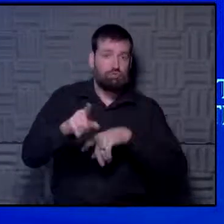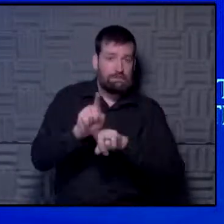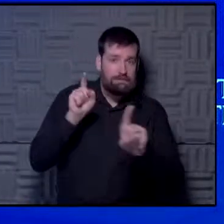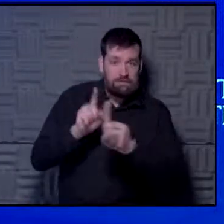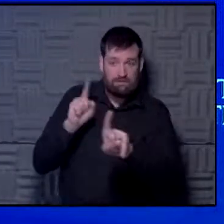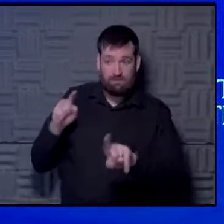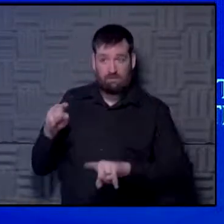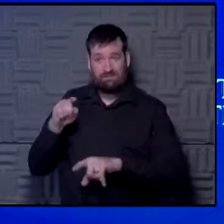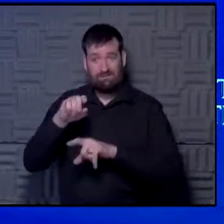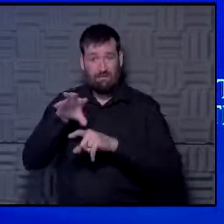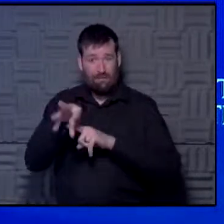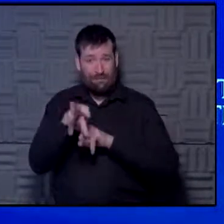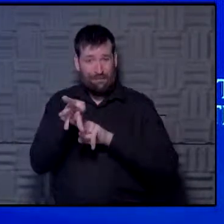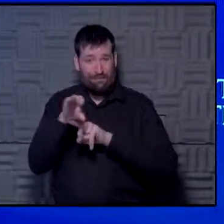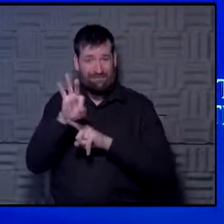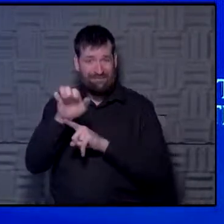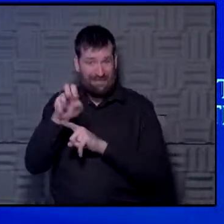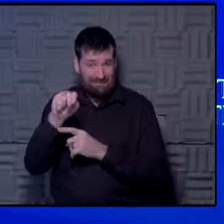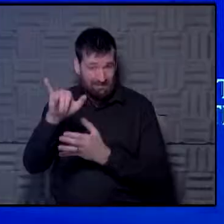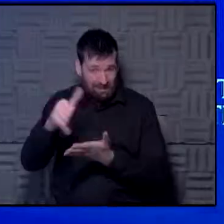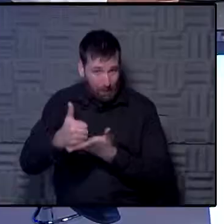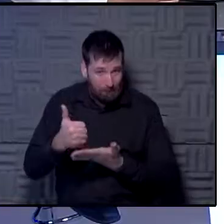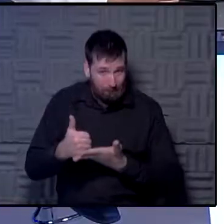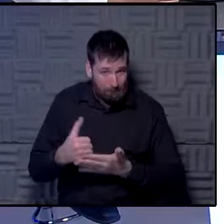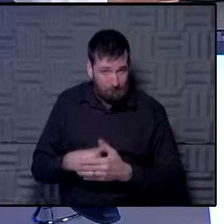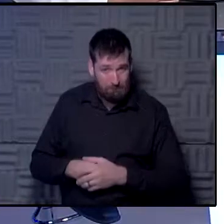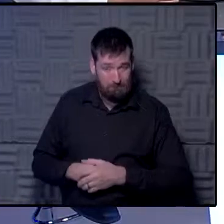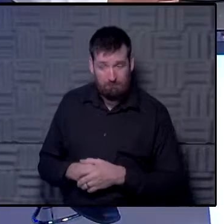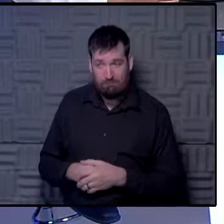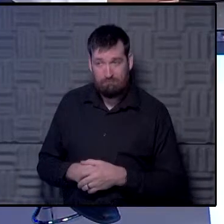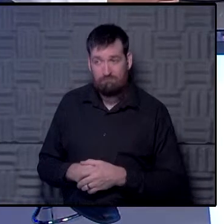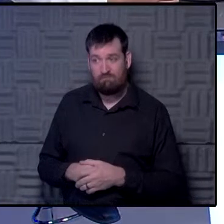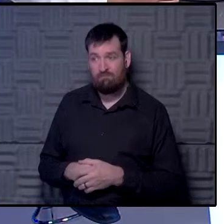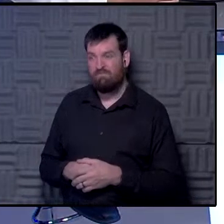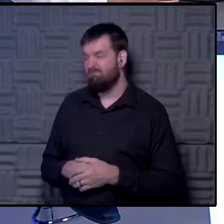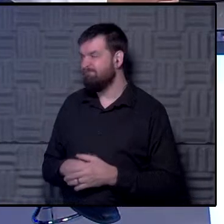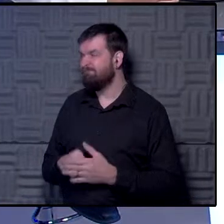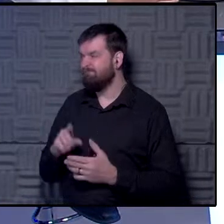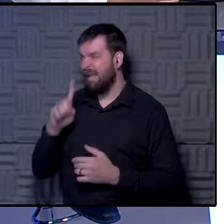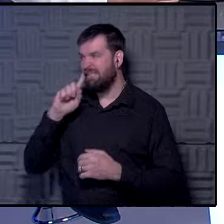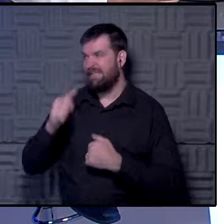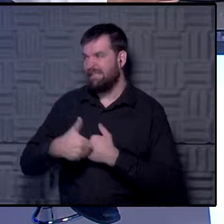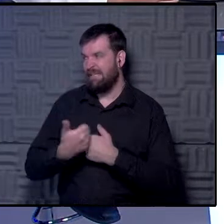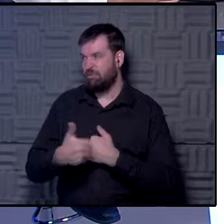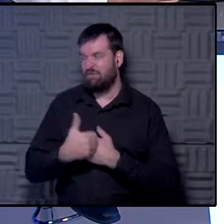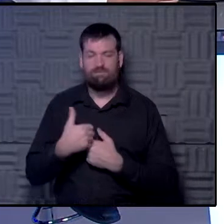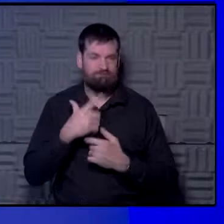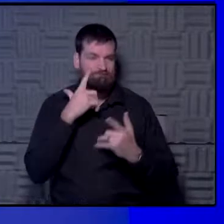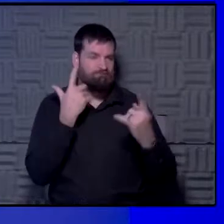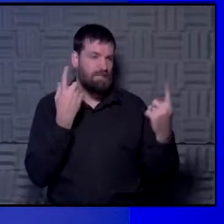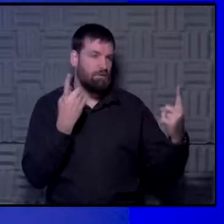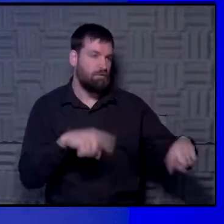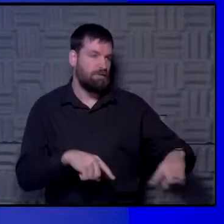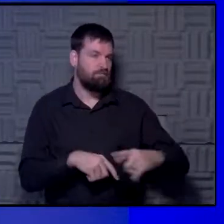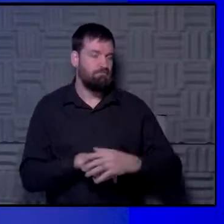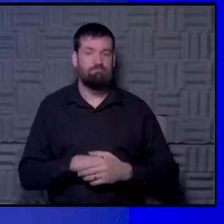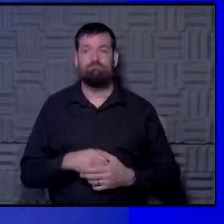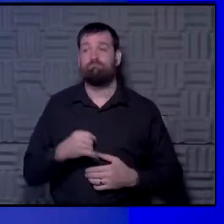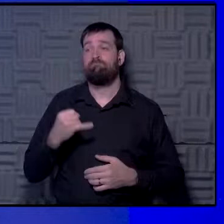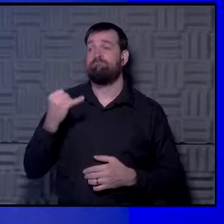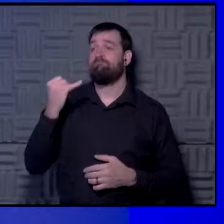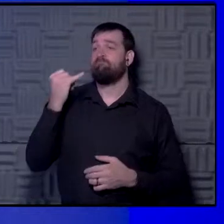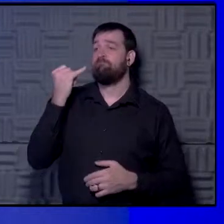safer? Wow, that's a great question, Hawk. What do you think? I think that's dangerous. I do too. I think that's dangerous. If